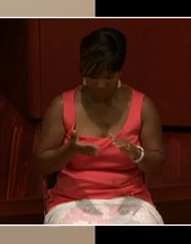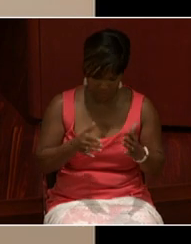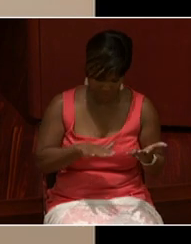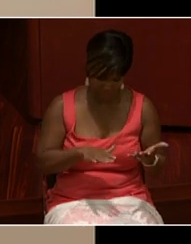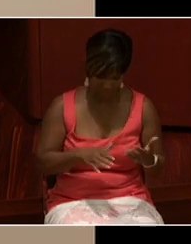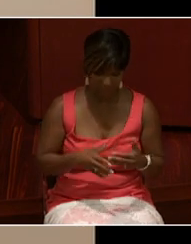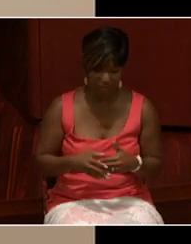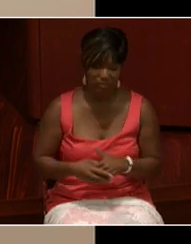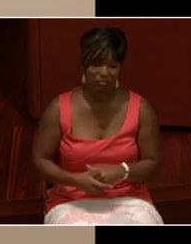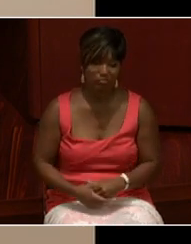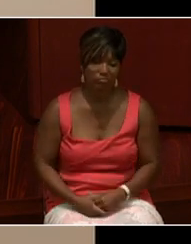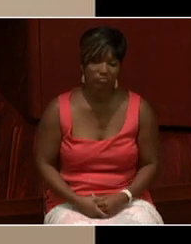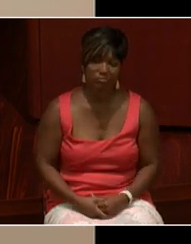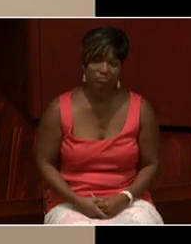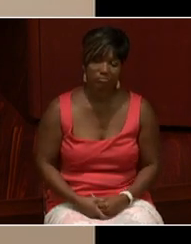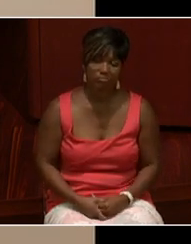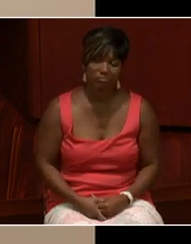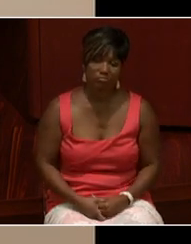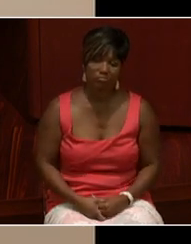death certificate,